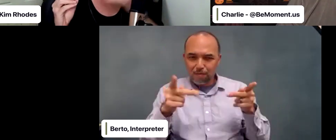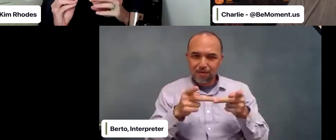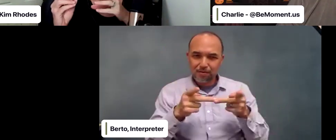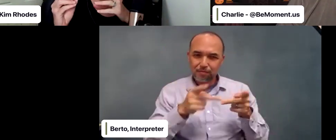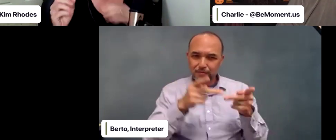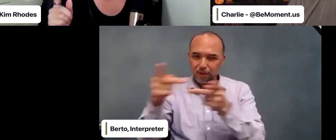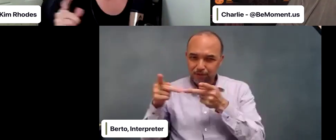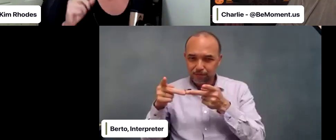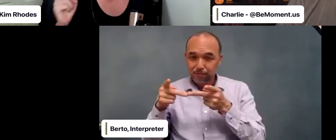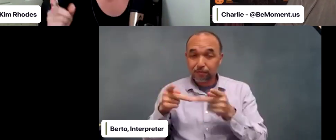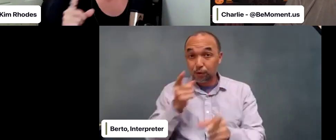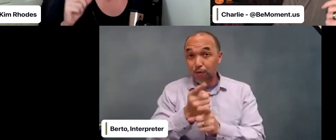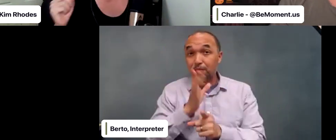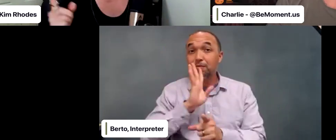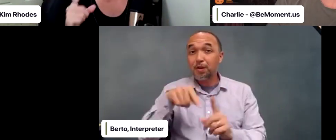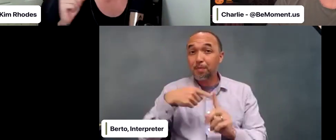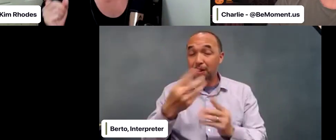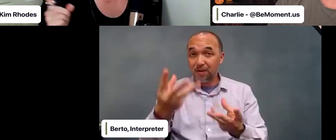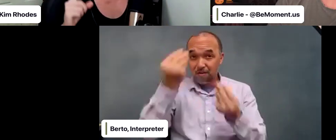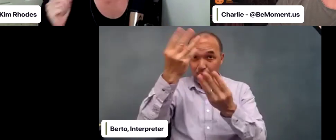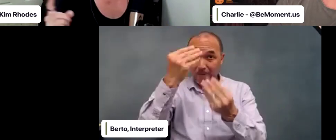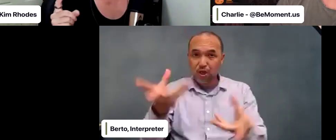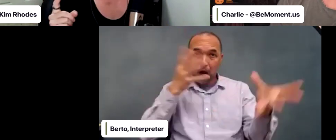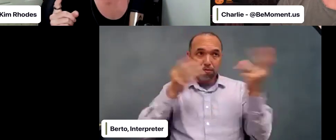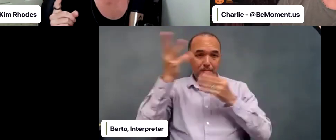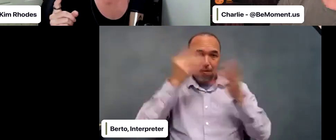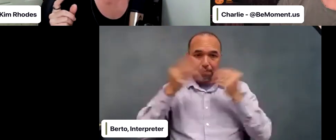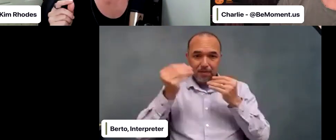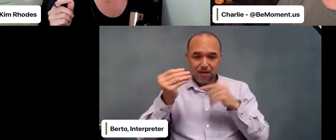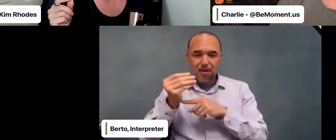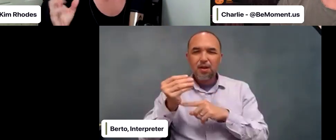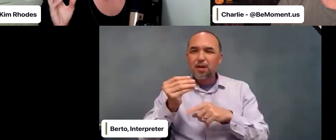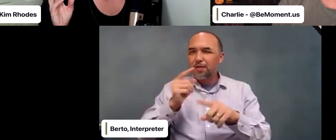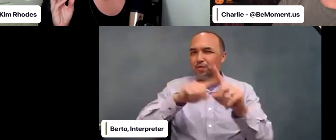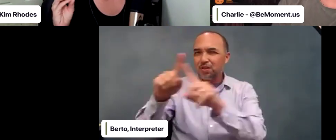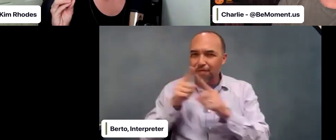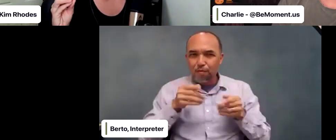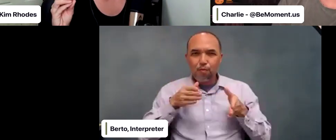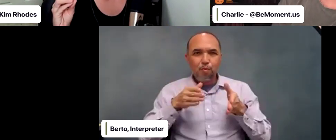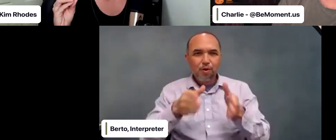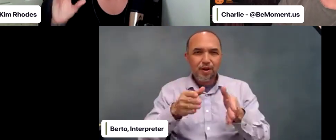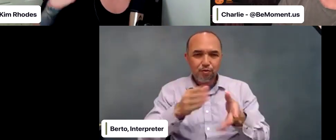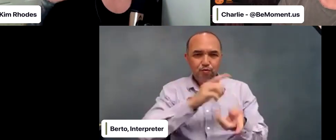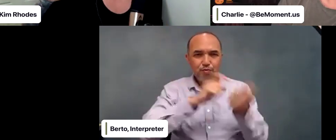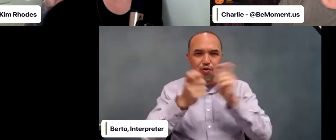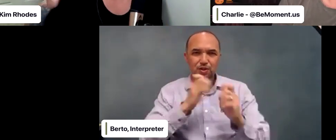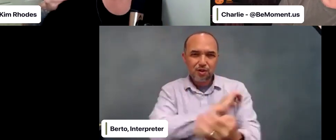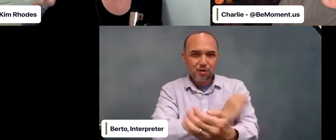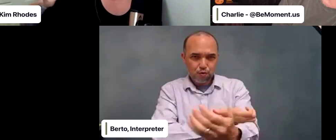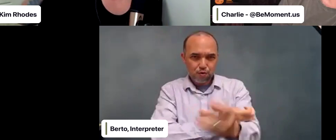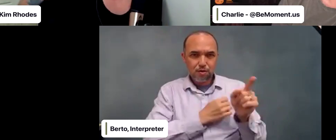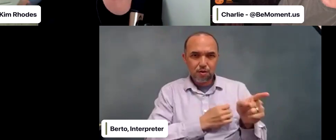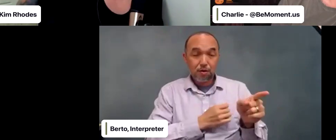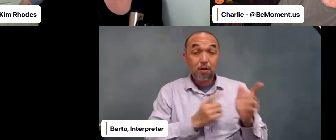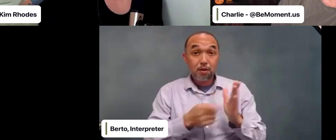different receptors, there's different things that create energy change. Now, sometimes an